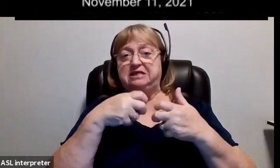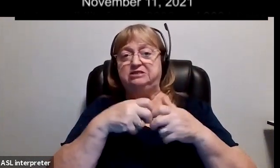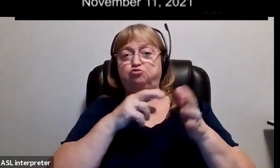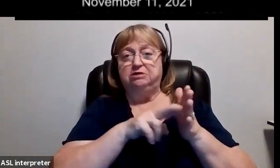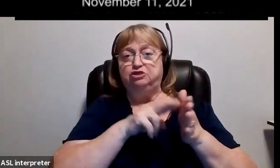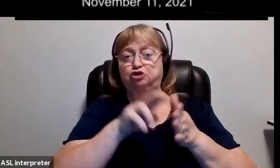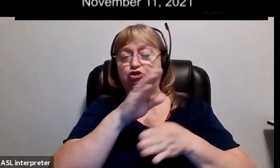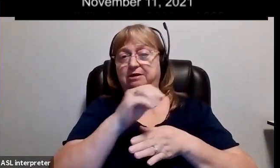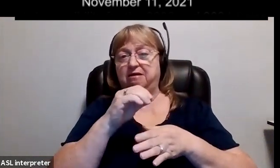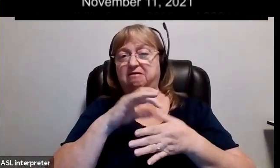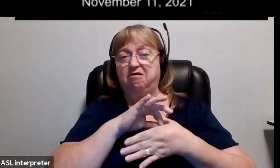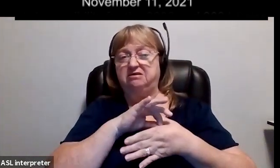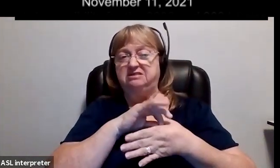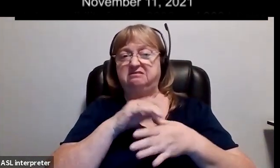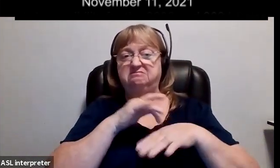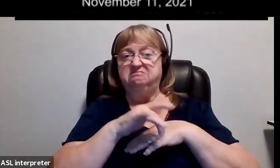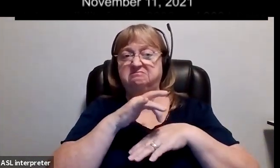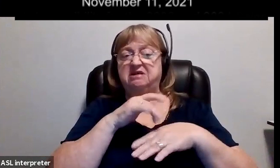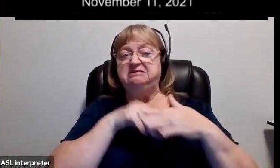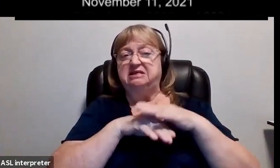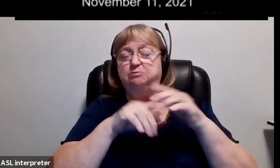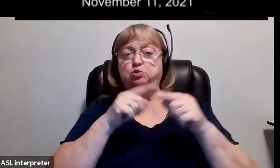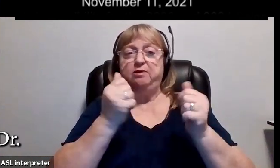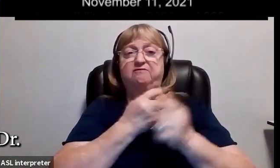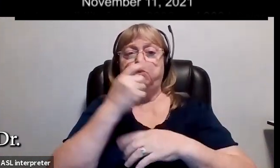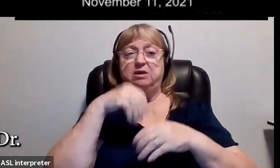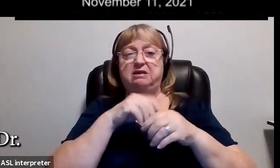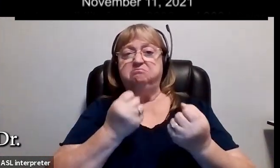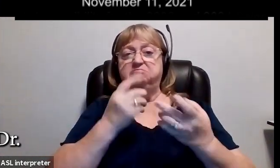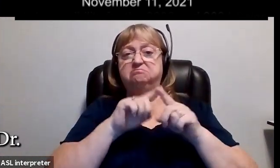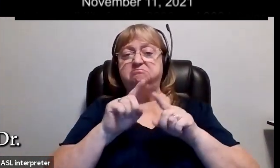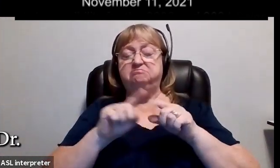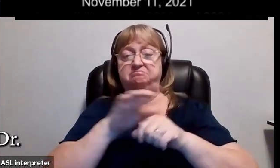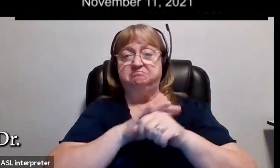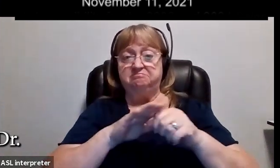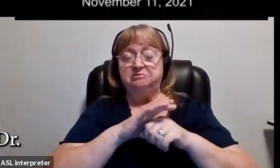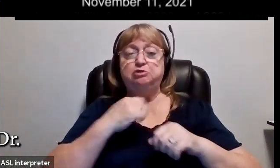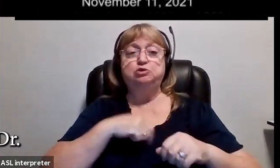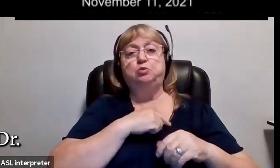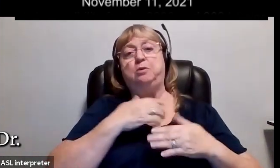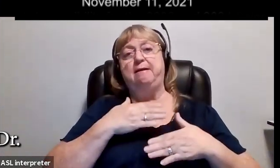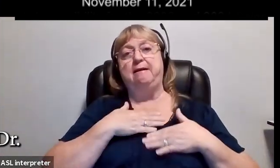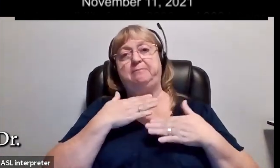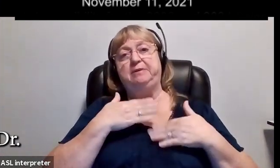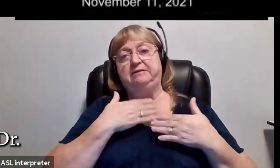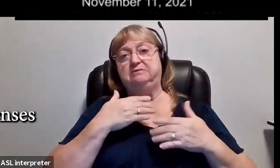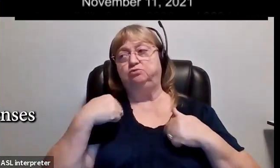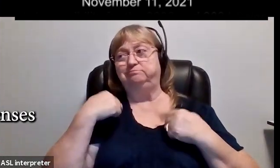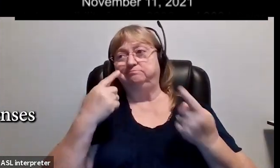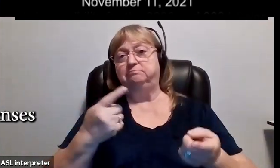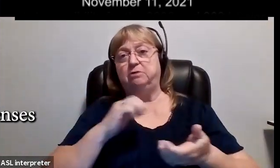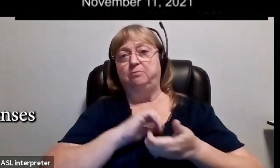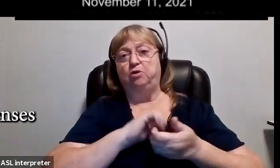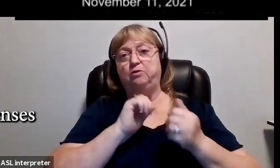to everyone in a number of different areas. So, and we're happy to have been partnering with Dr.